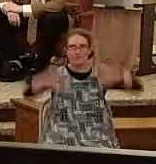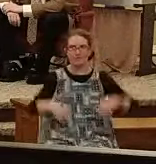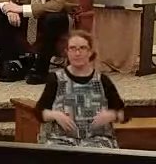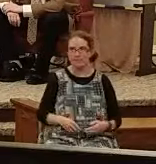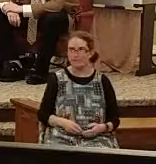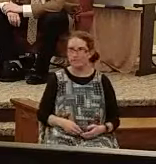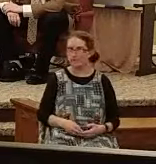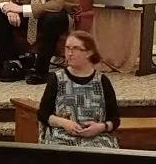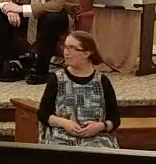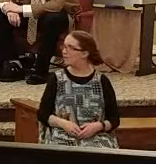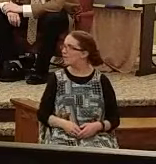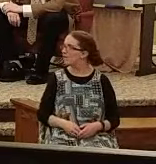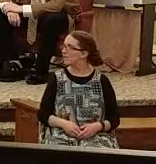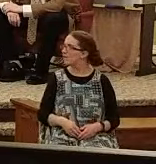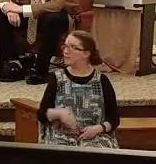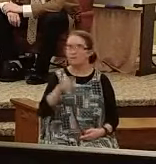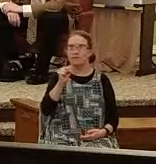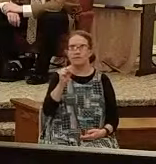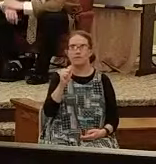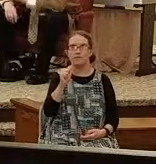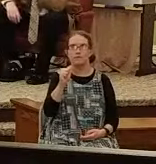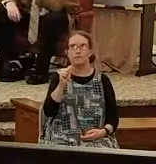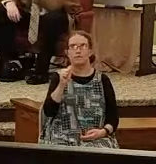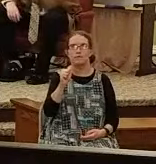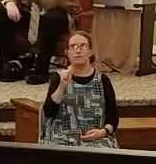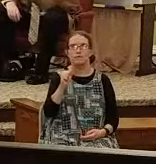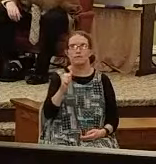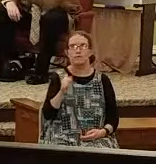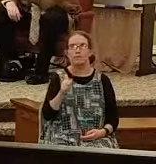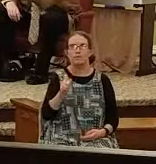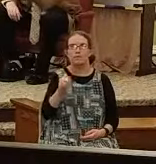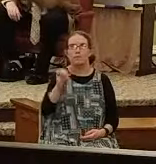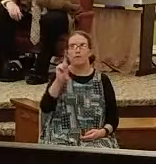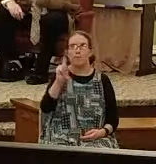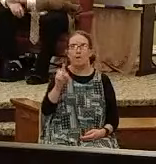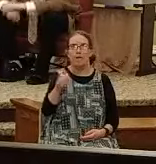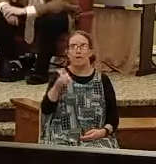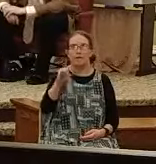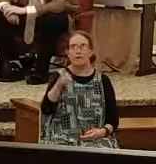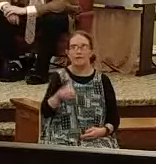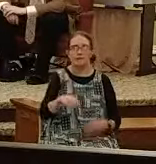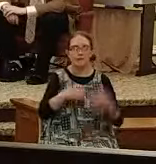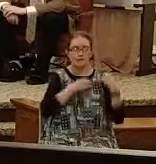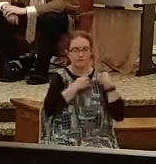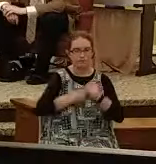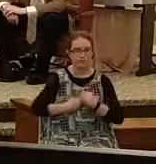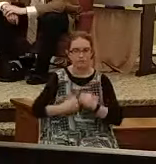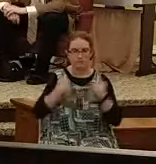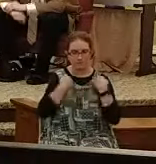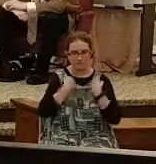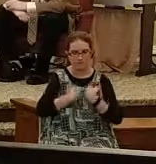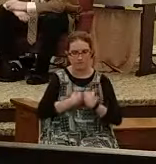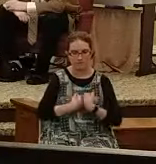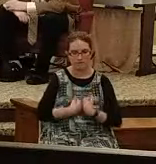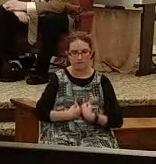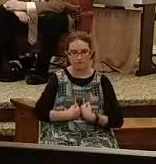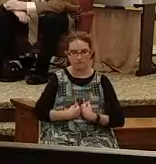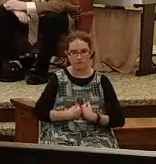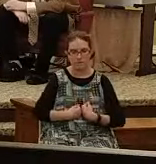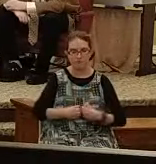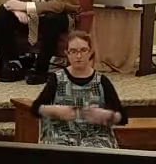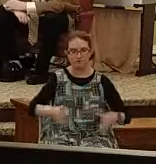a sarong, that's what they call it, on a one-piece garment that kind of came down like a robe that went to their